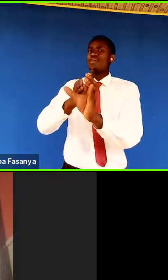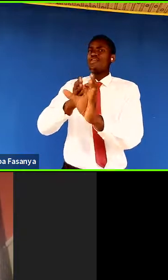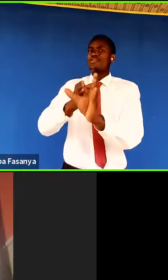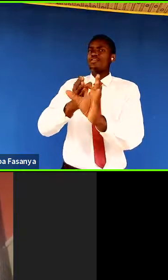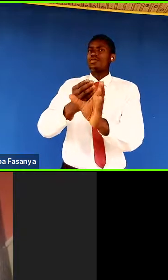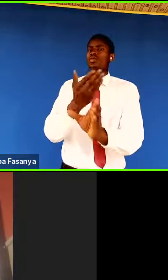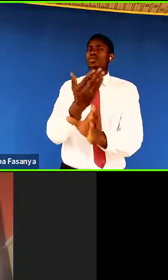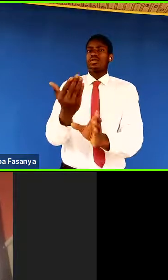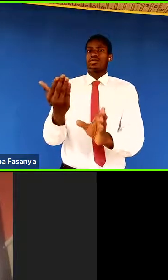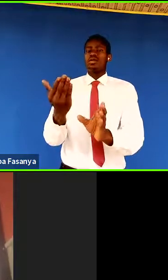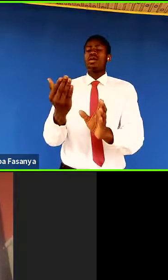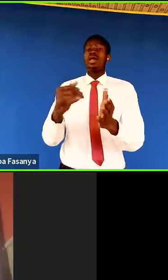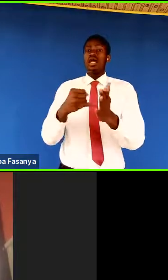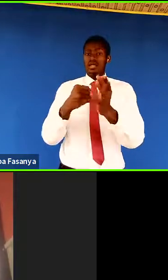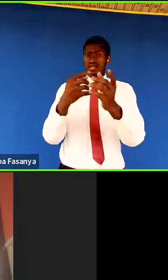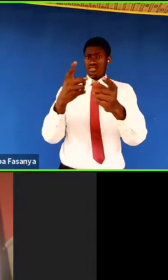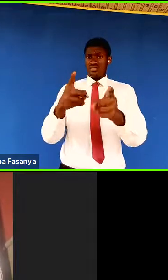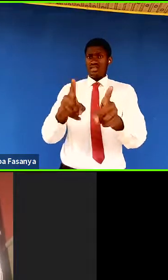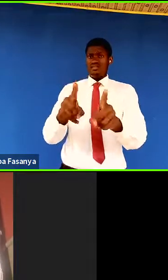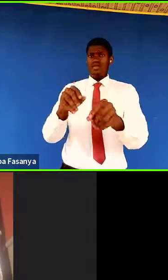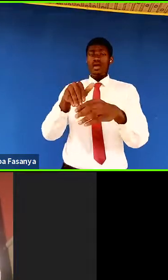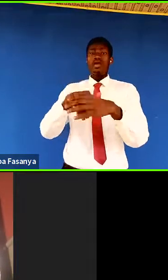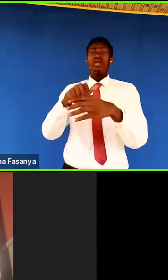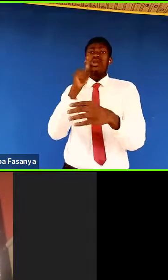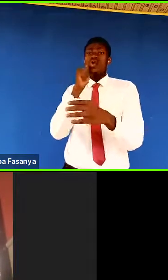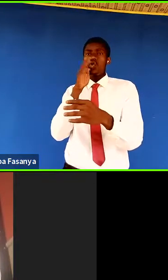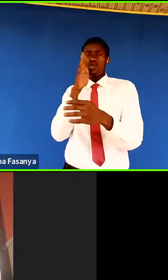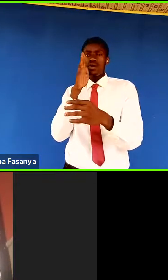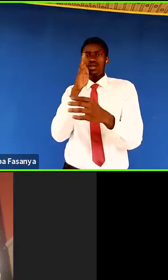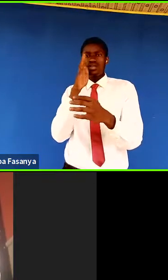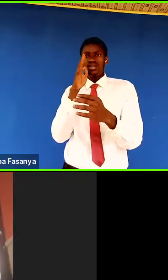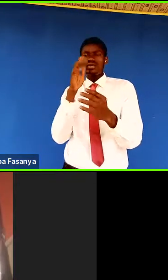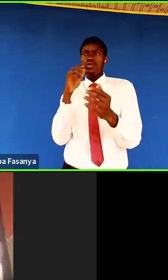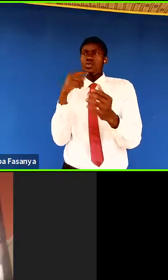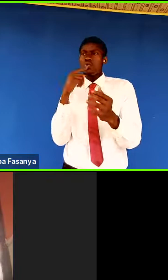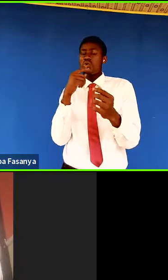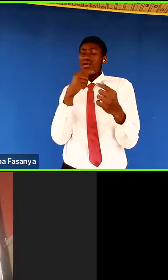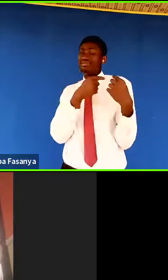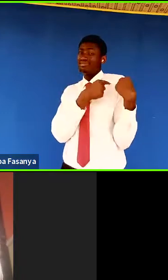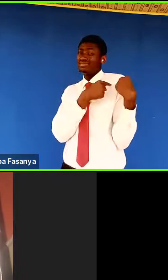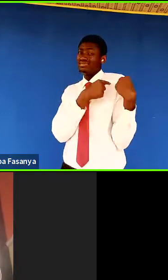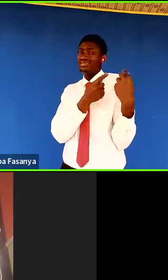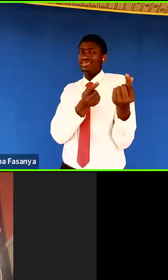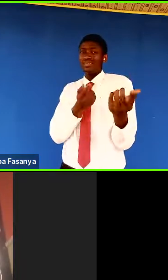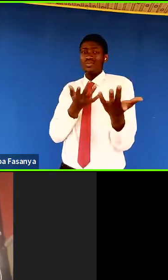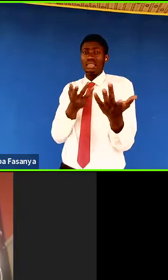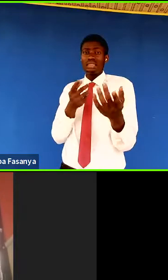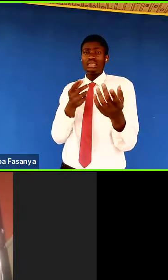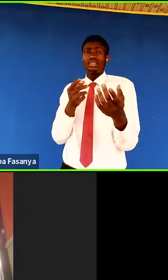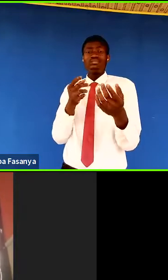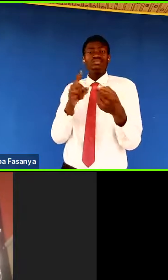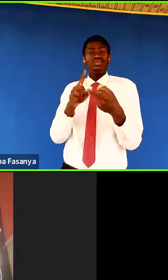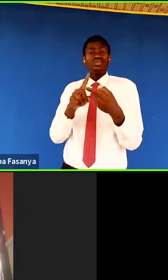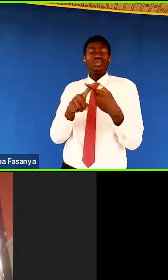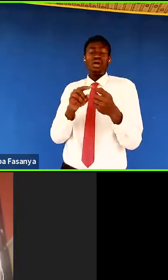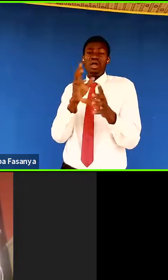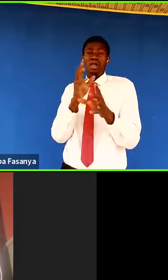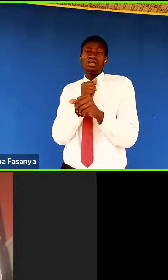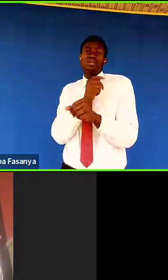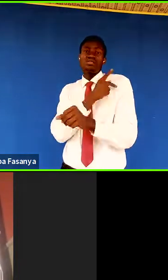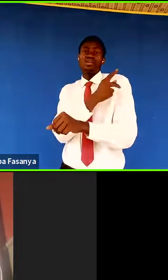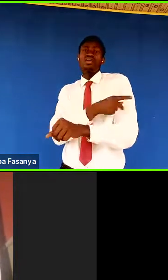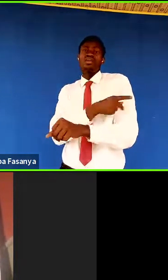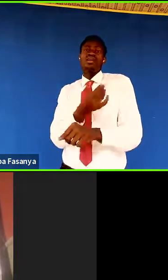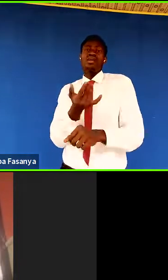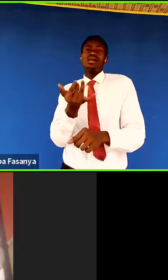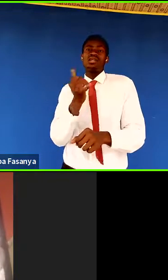to happen in women that, they've been waiting to conceive for a very long time. They are really, really under pressure or